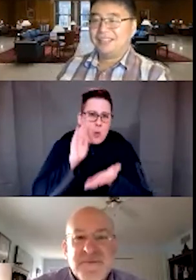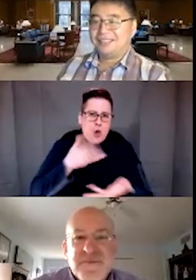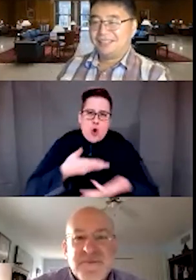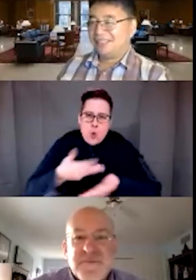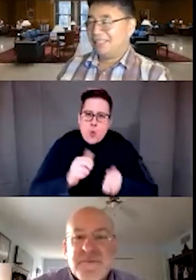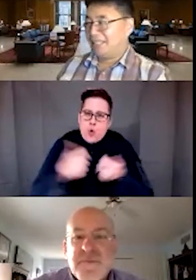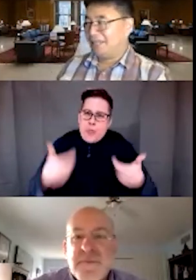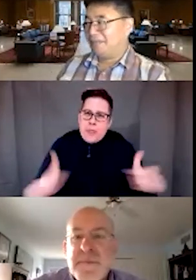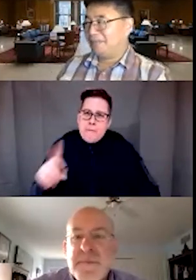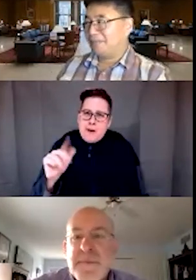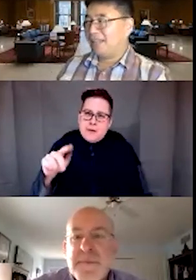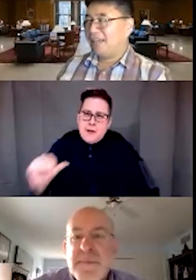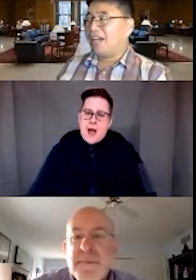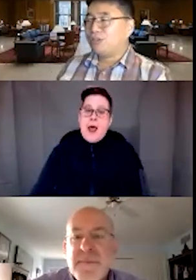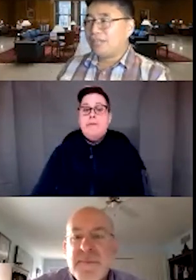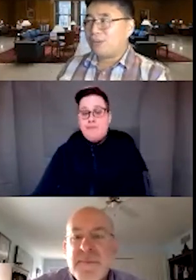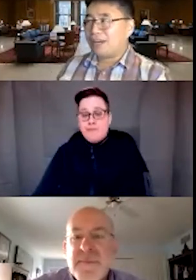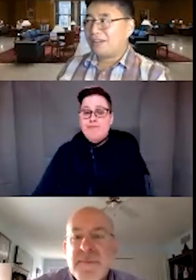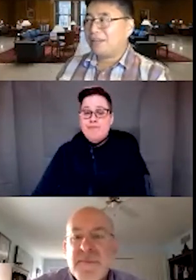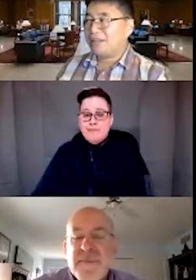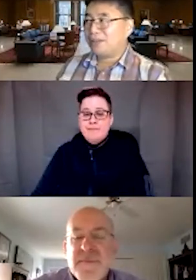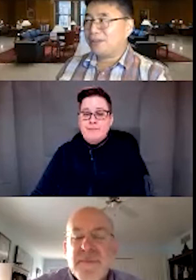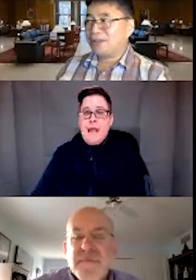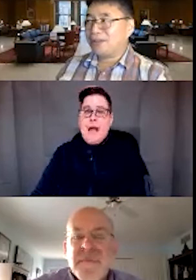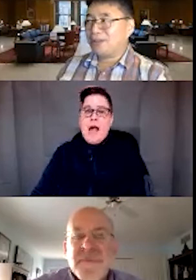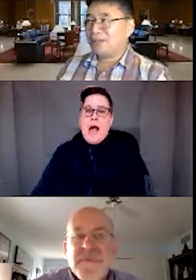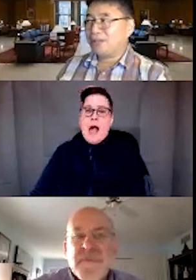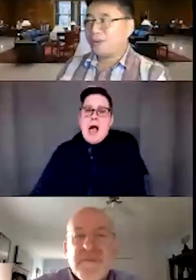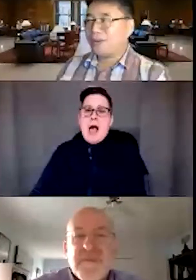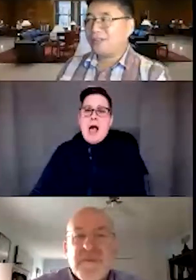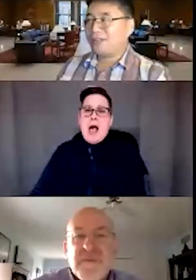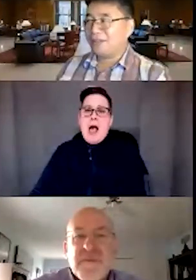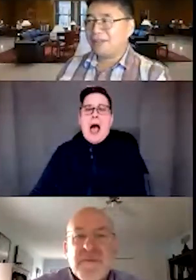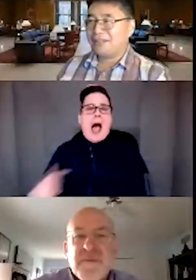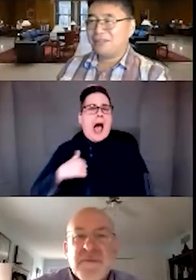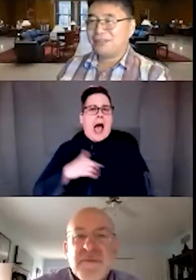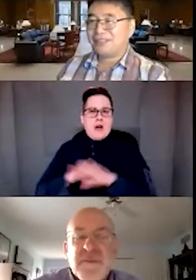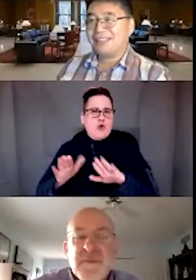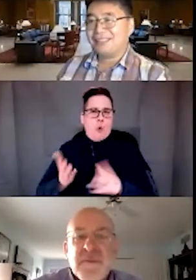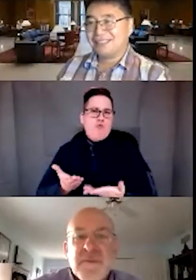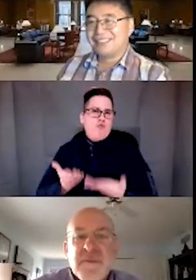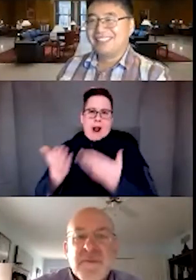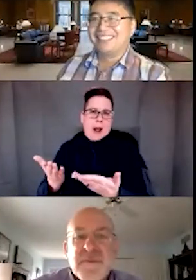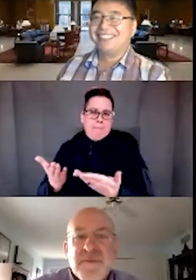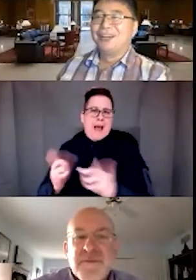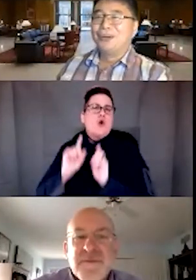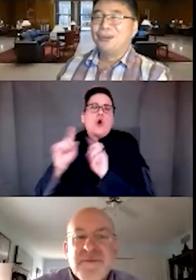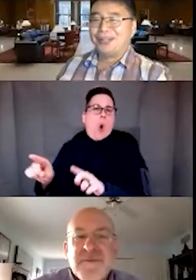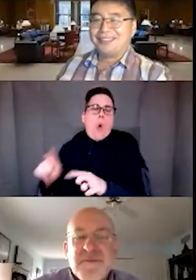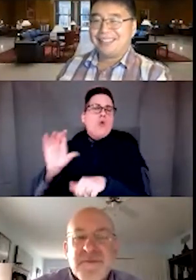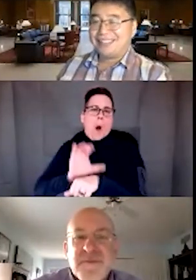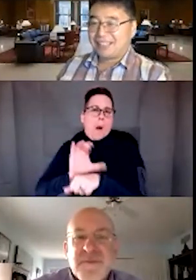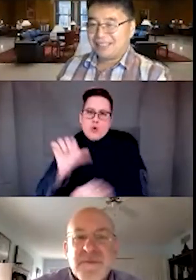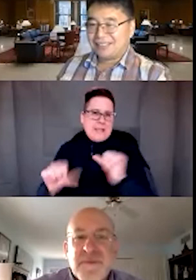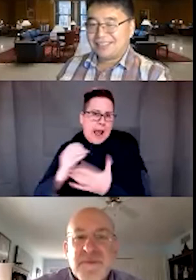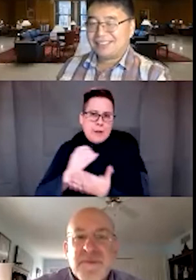Yeah. I do not recommend going to a course taught by computer scientists or